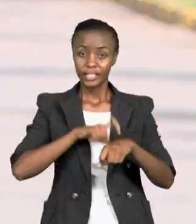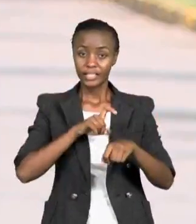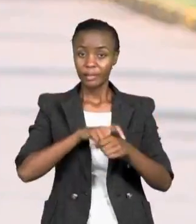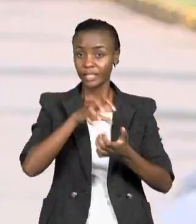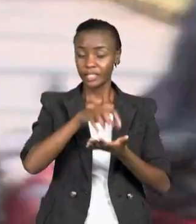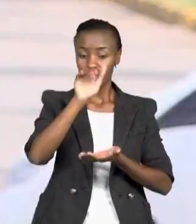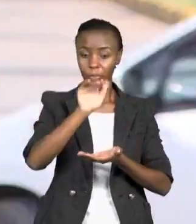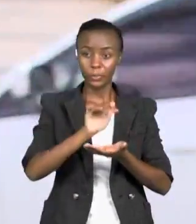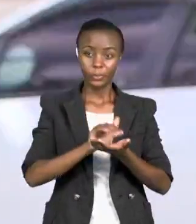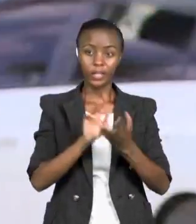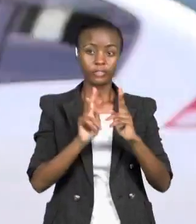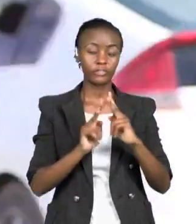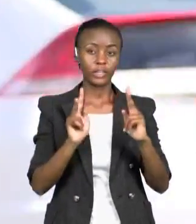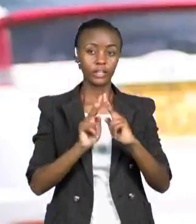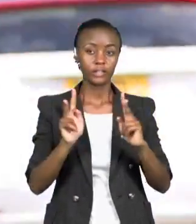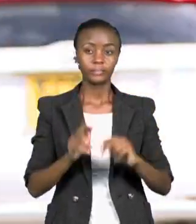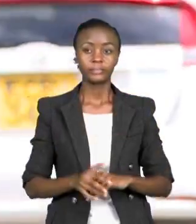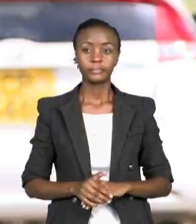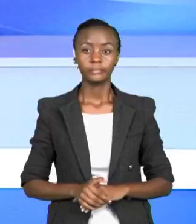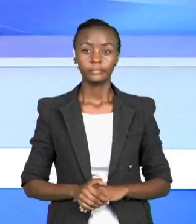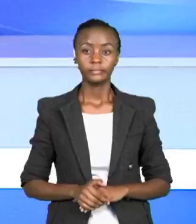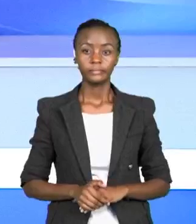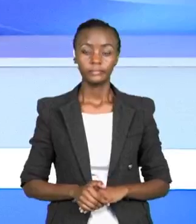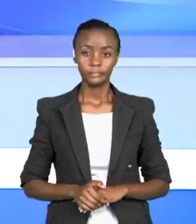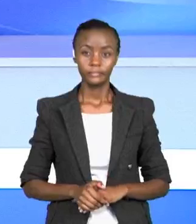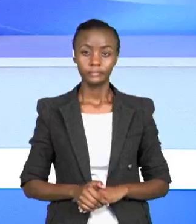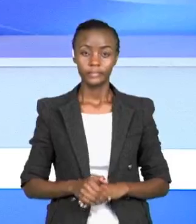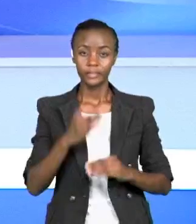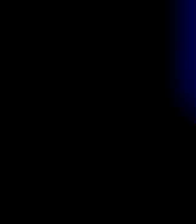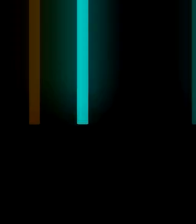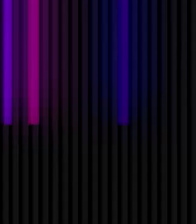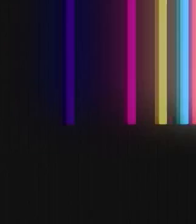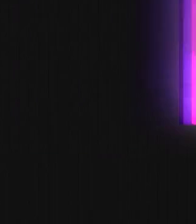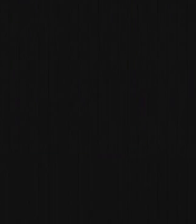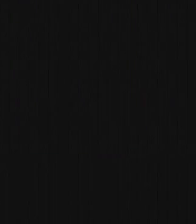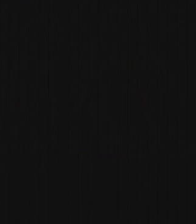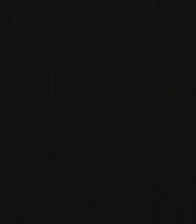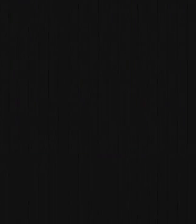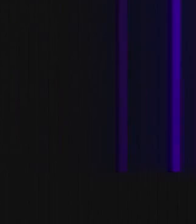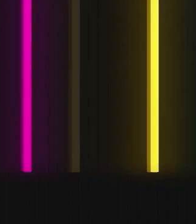Daniel KARIUKI for Switch TV, Nairobi County. Thank you, Daniel KARIUKI.